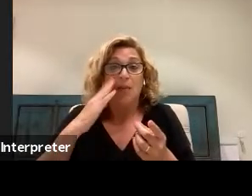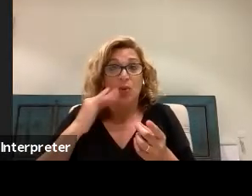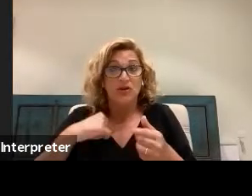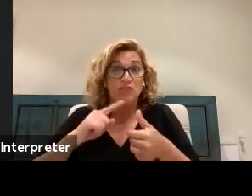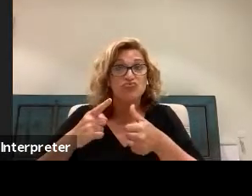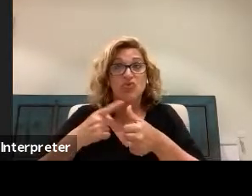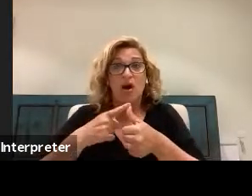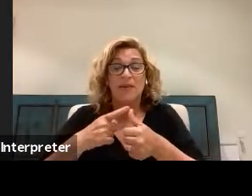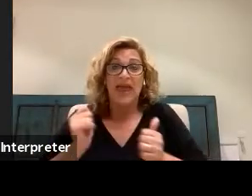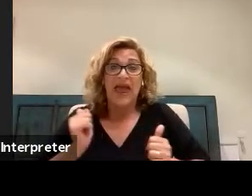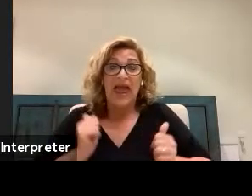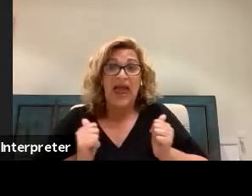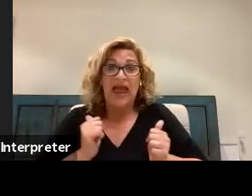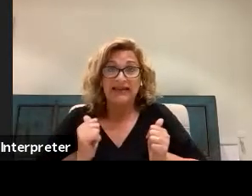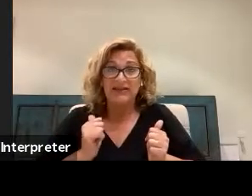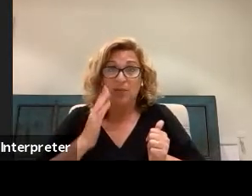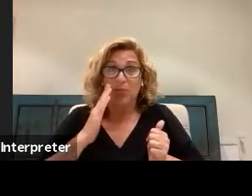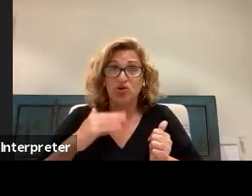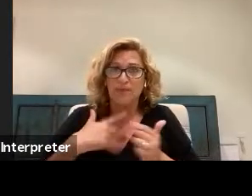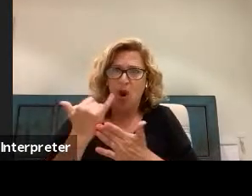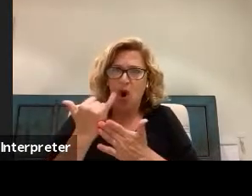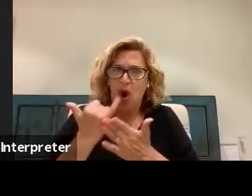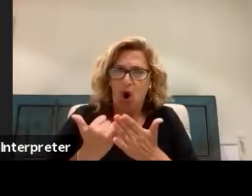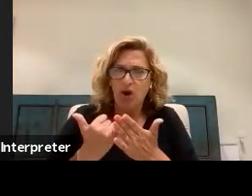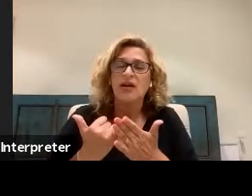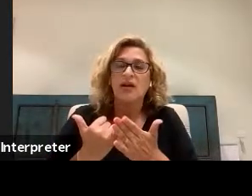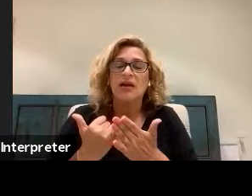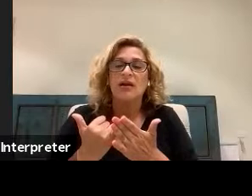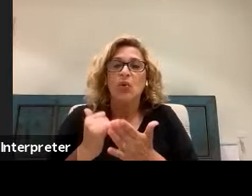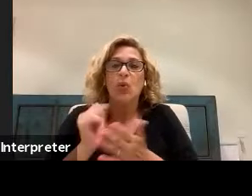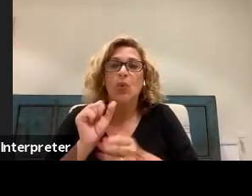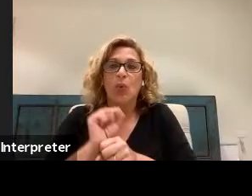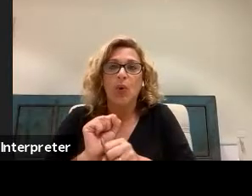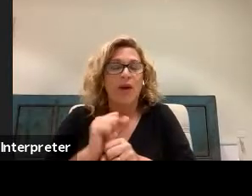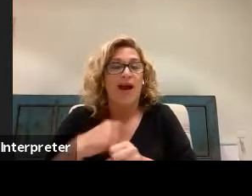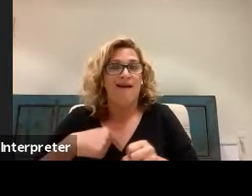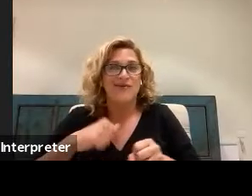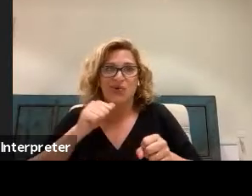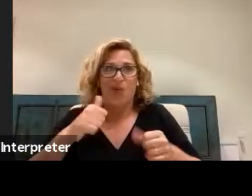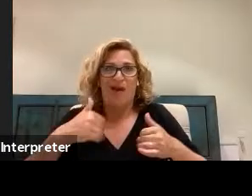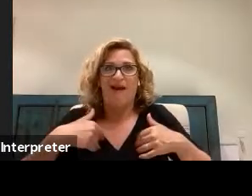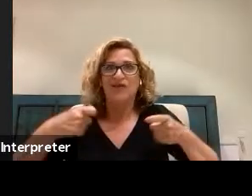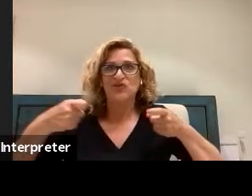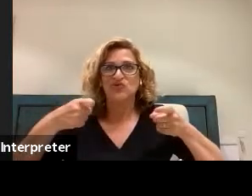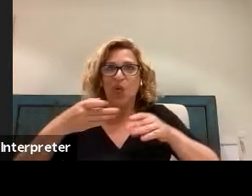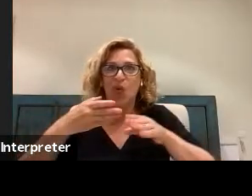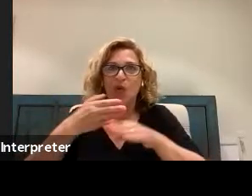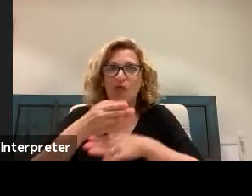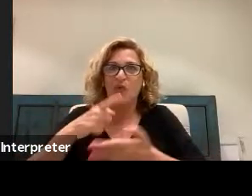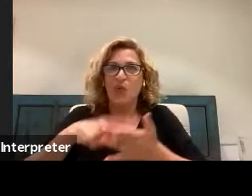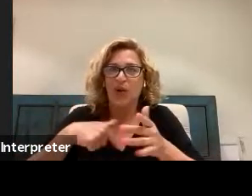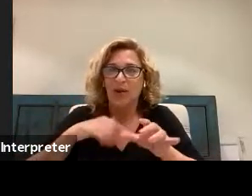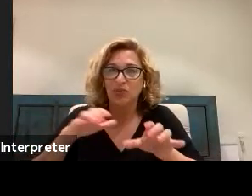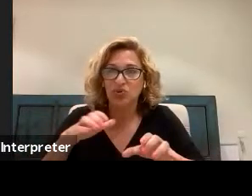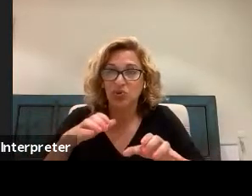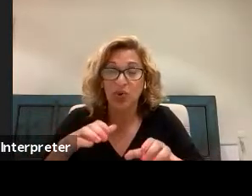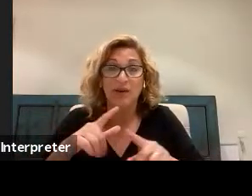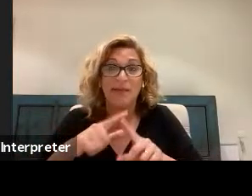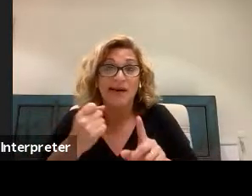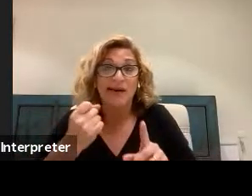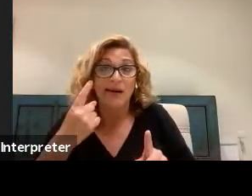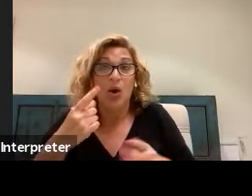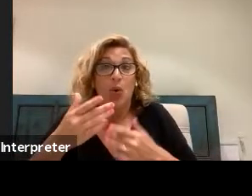of my artistic practice, I don't always have control over what I'm doing, but in whatever space I am